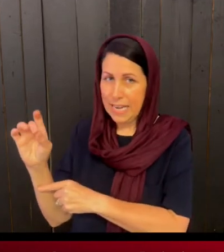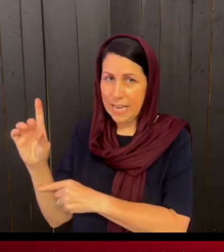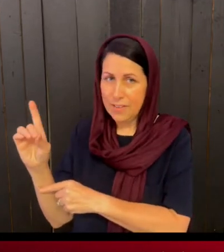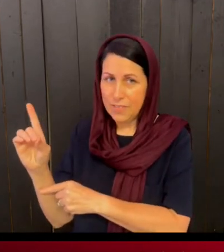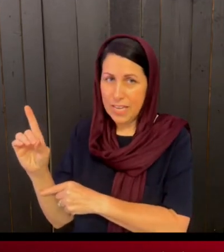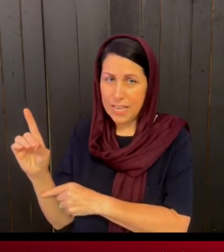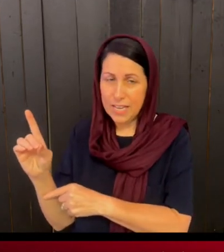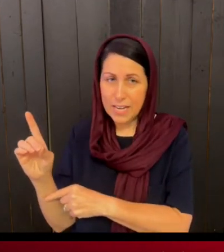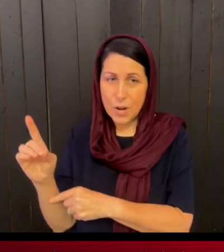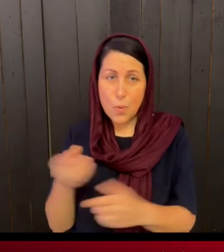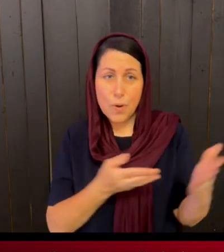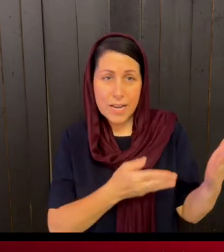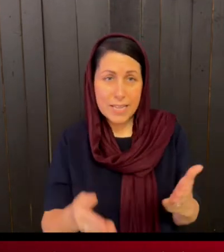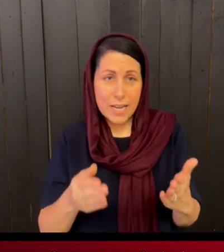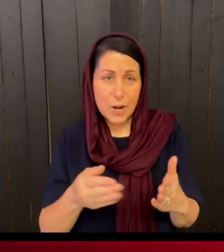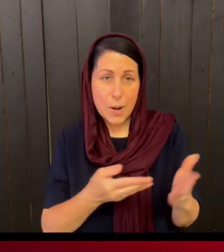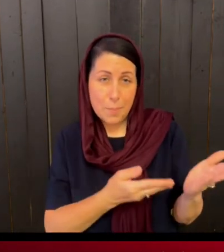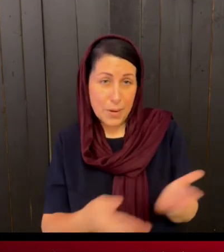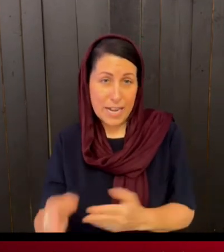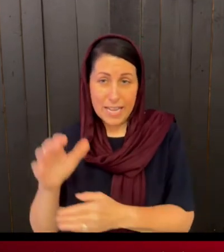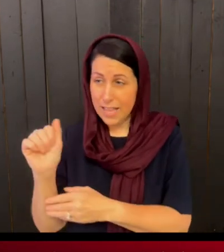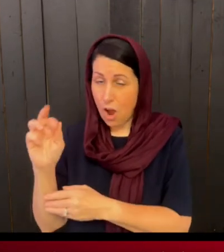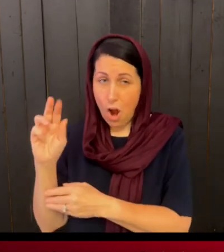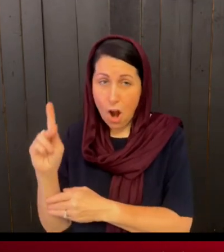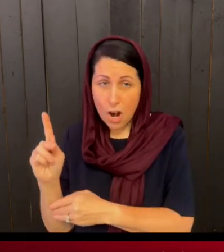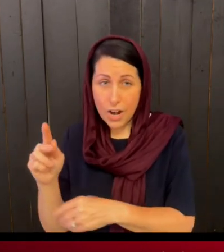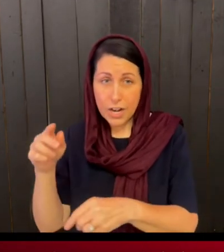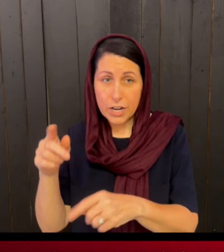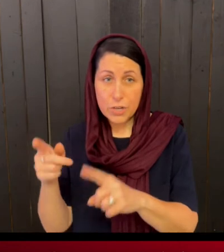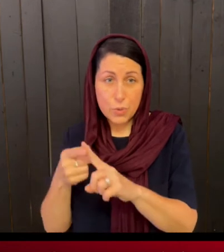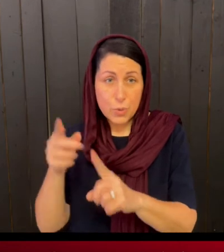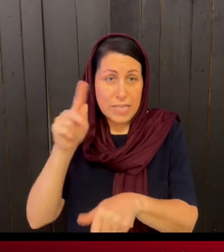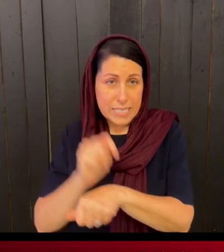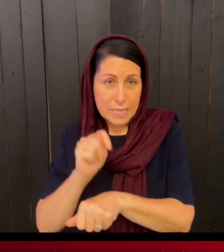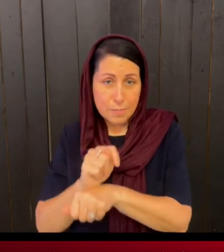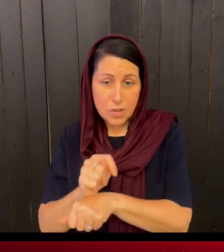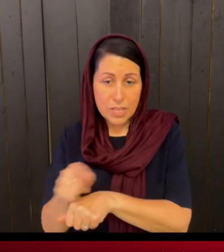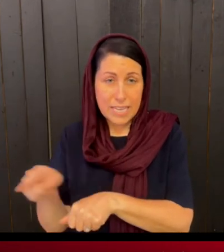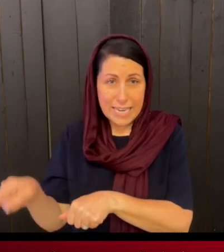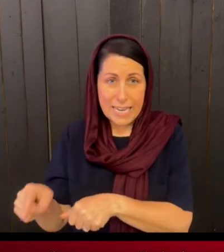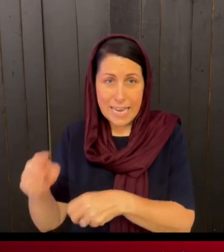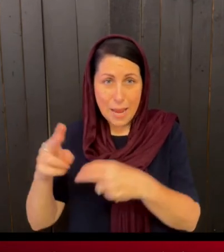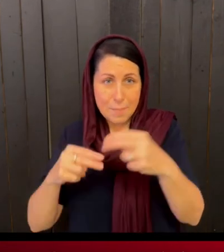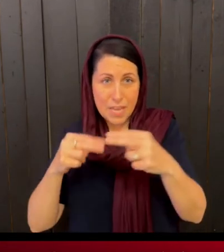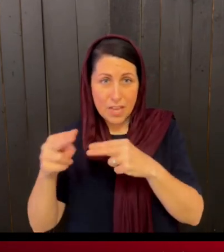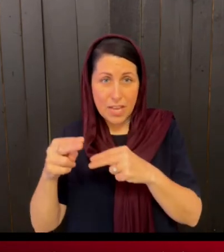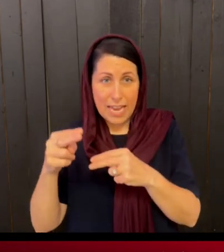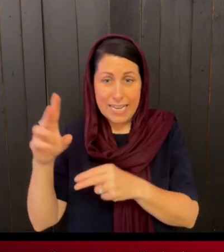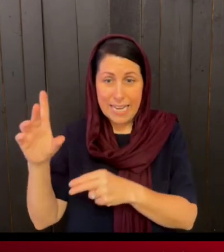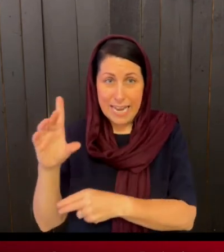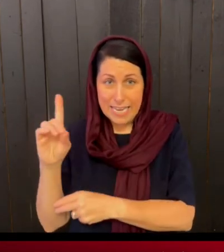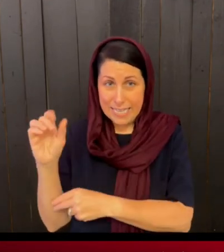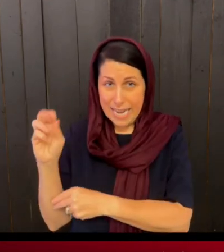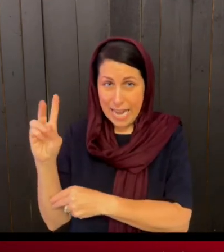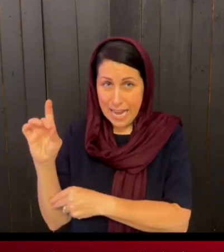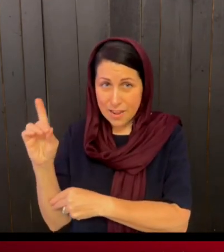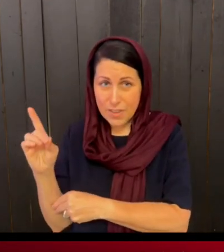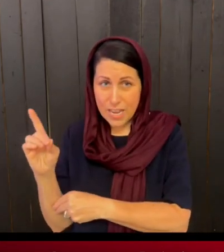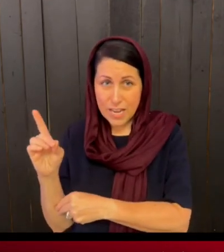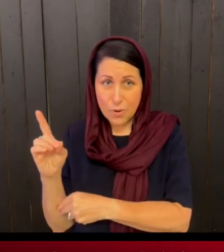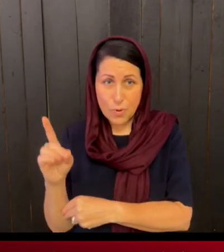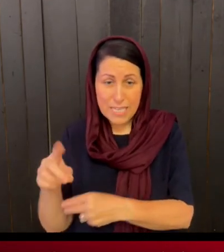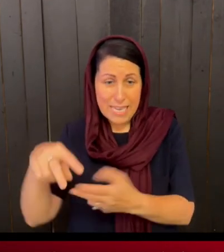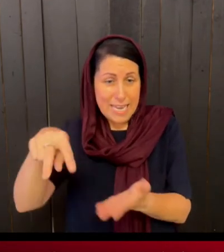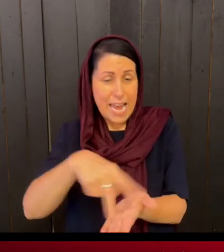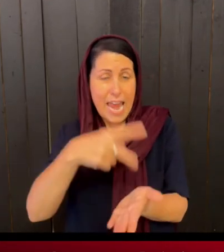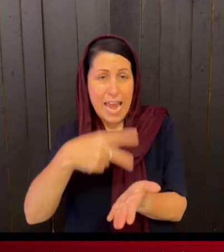in and bringing it to the temple that they had built. And he was dancing naked, praising God. I'm sure, you